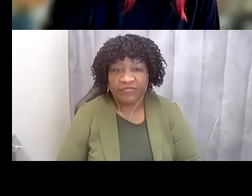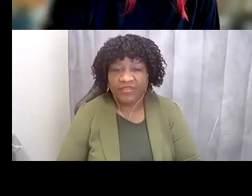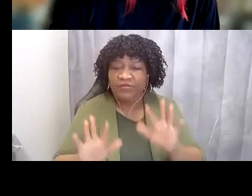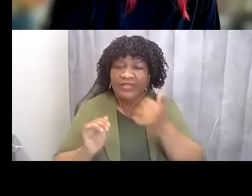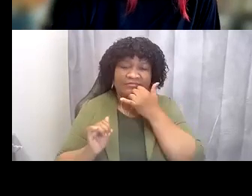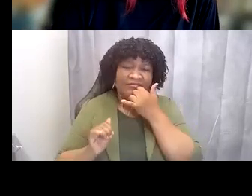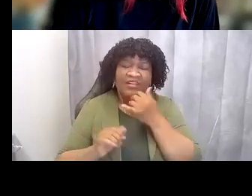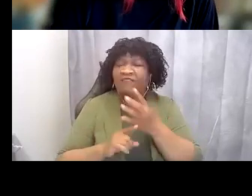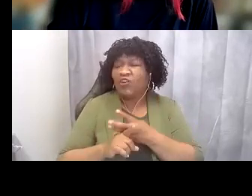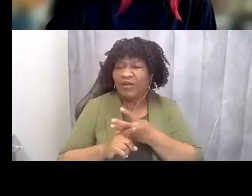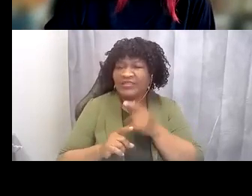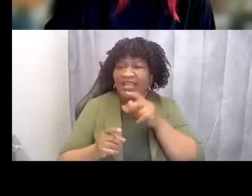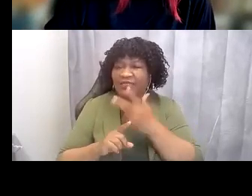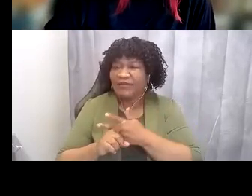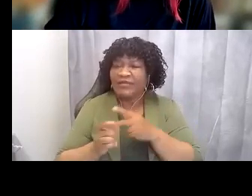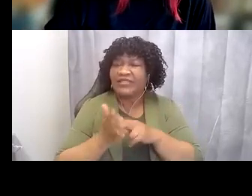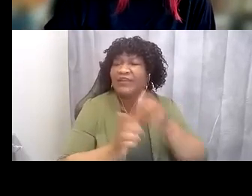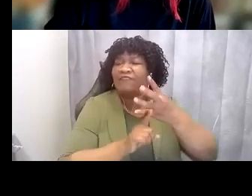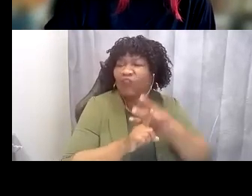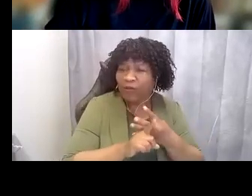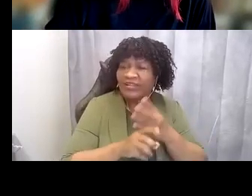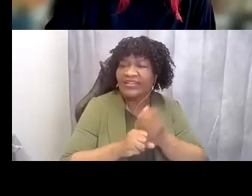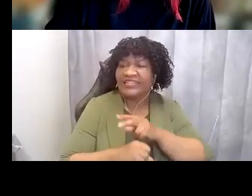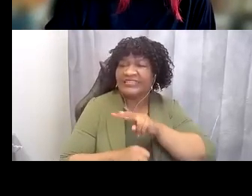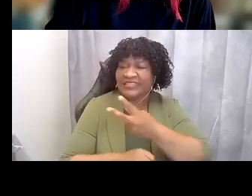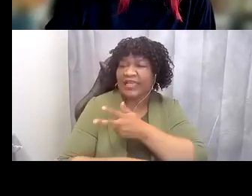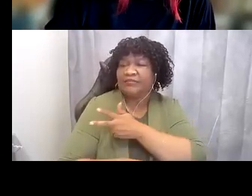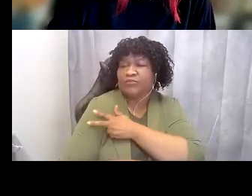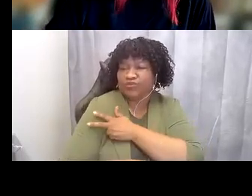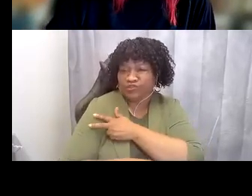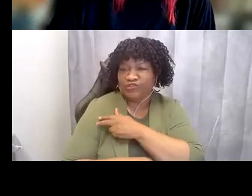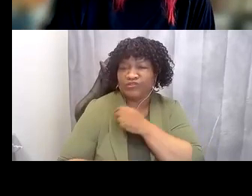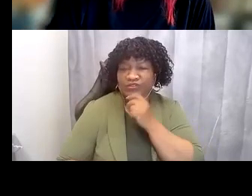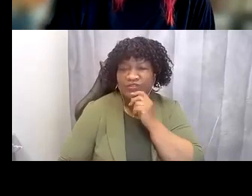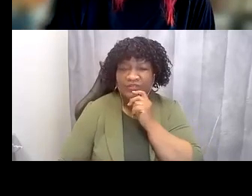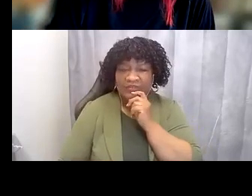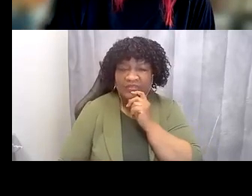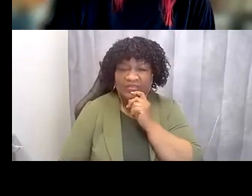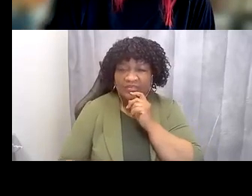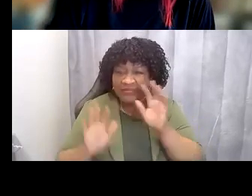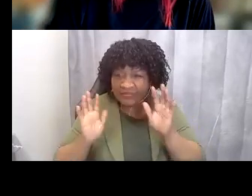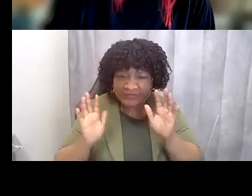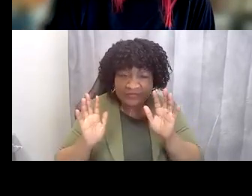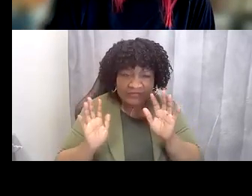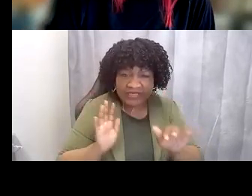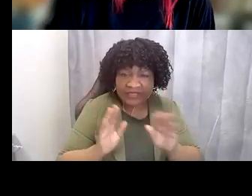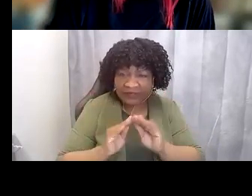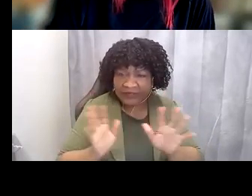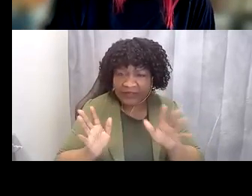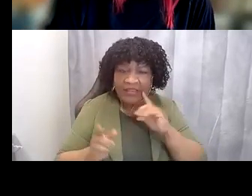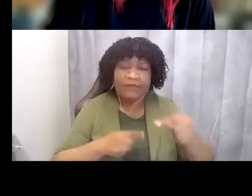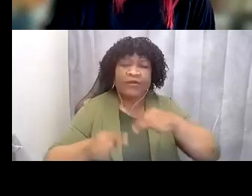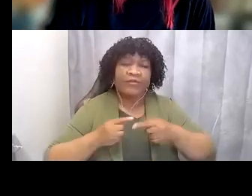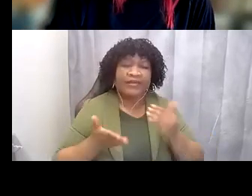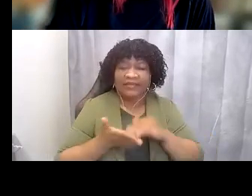4 months after that, they would get the second booster. Did that, I want to go back